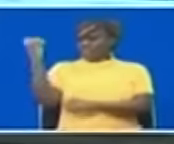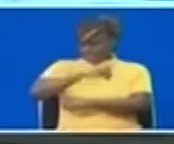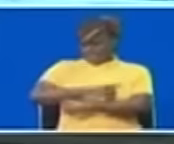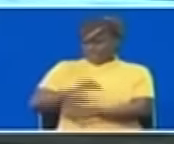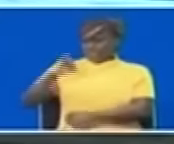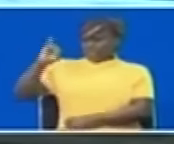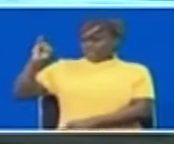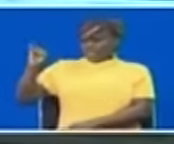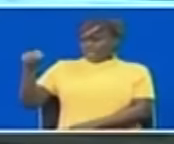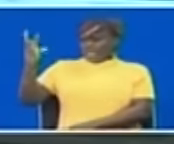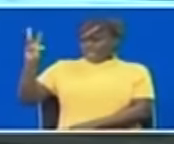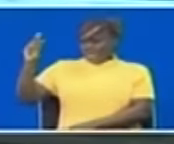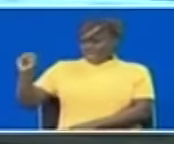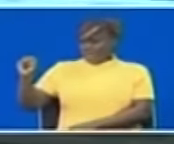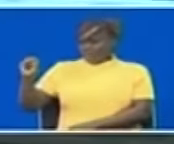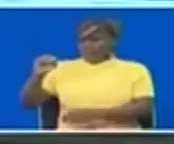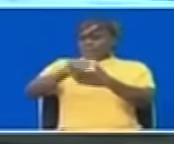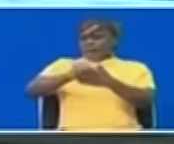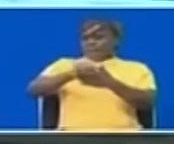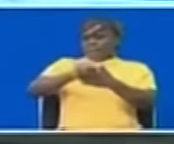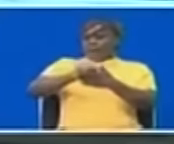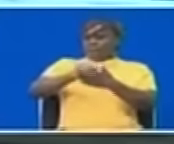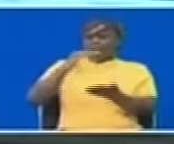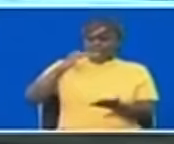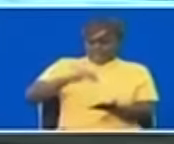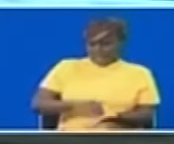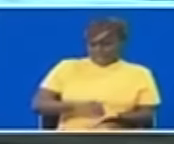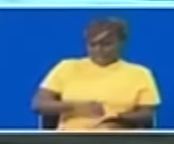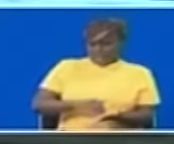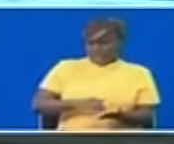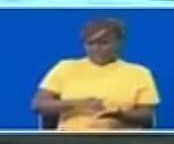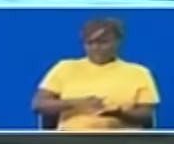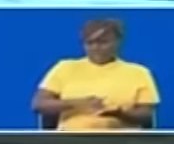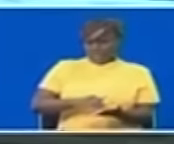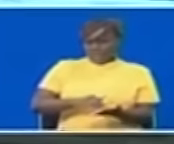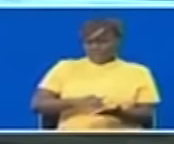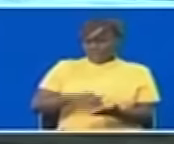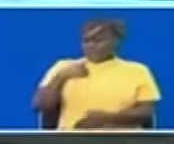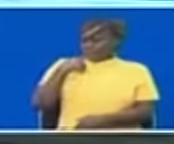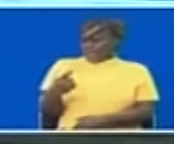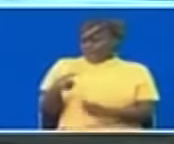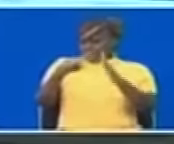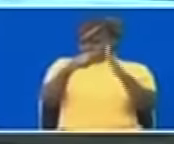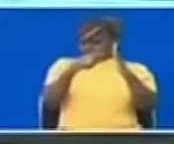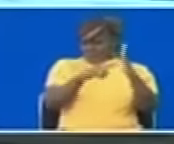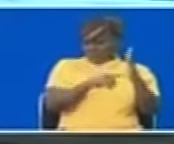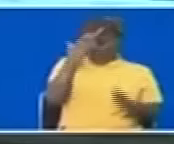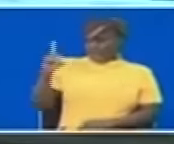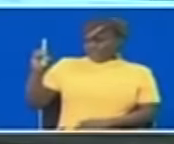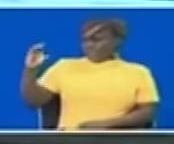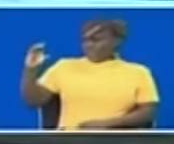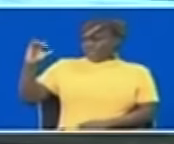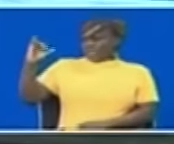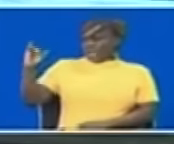time. Gbm Kariuki attached a letter as he was writing to the Attorney General from the DCI that had stated the reasons why the